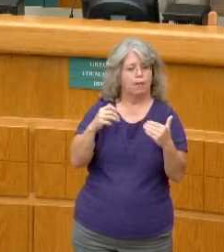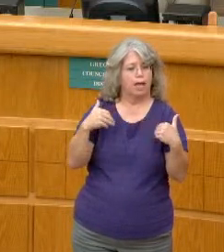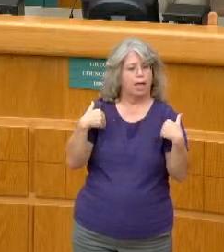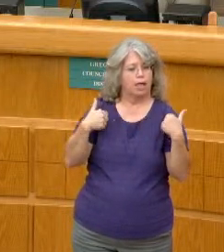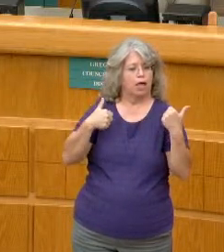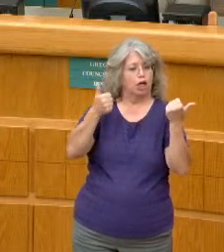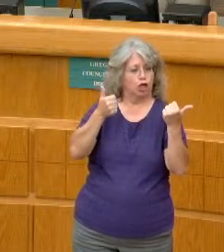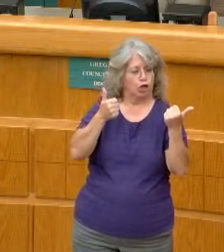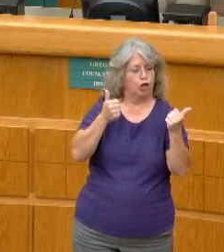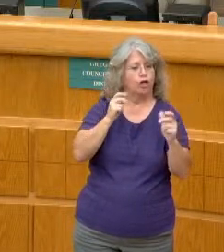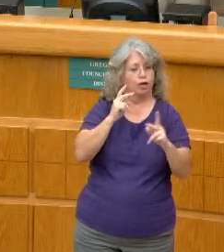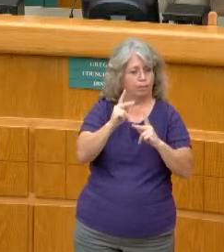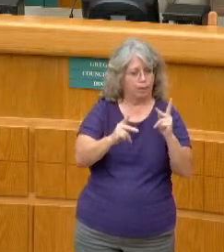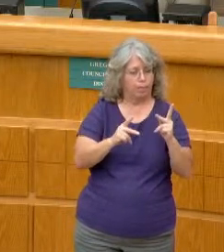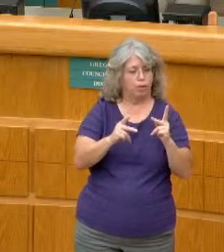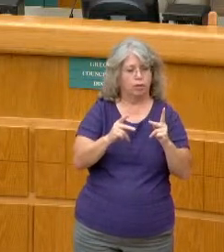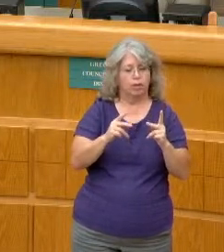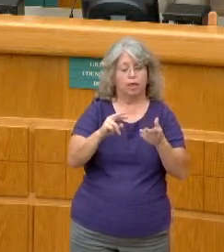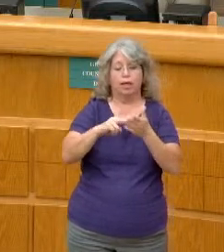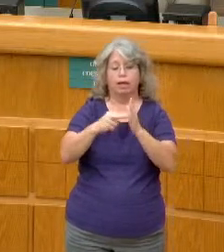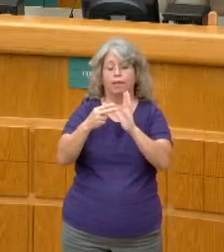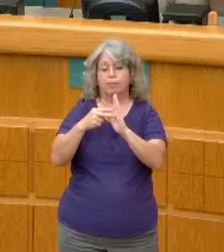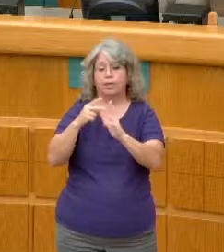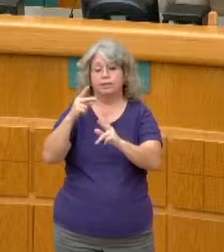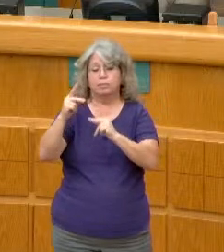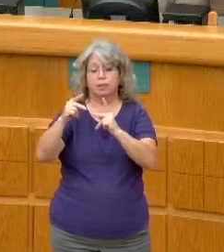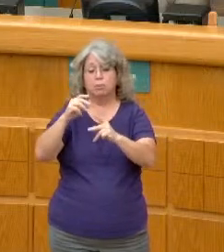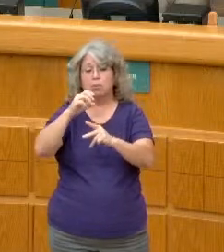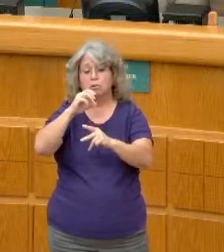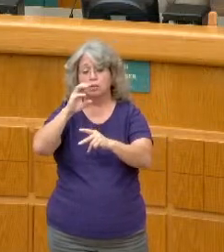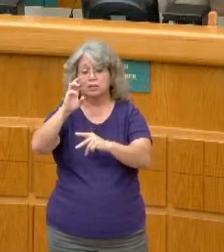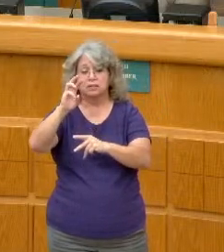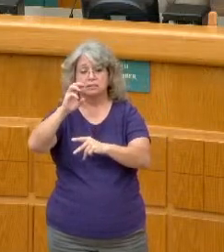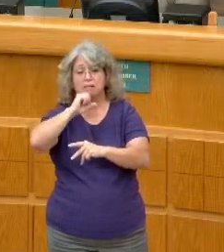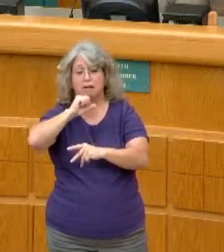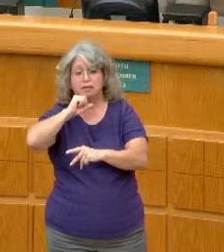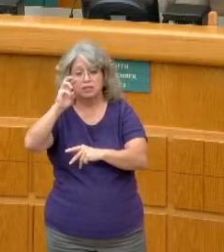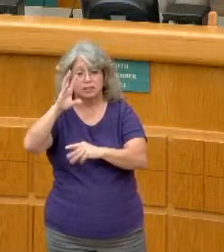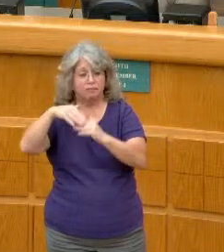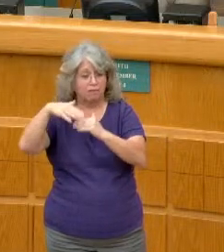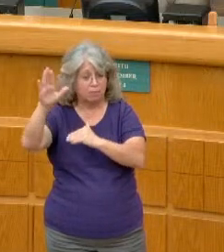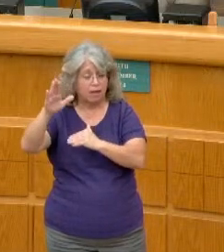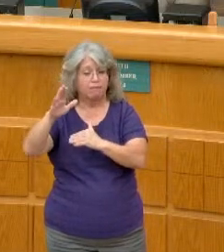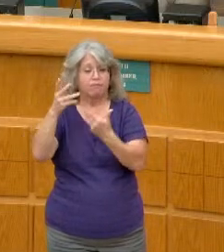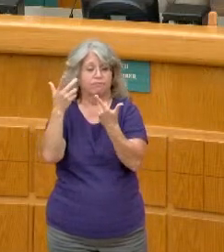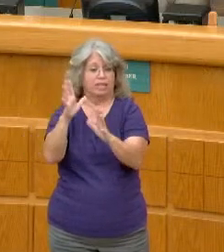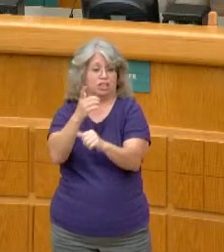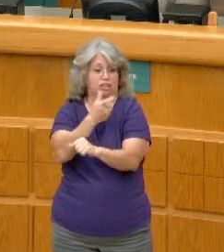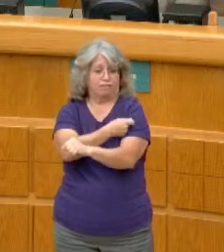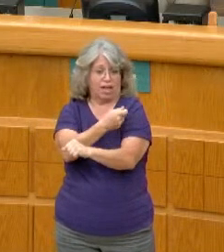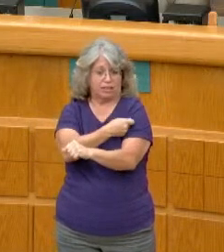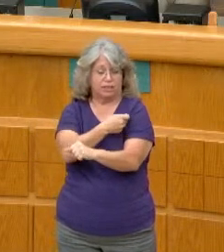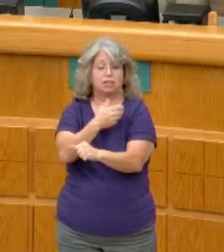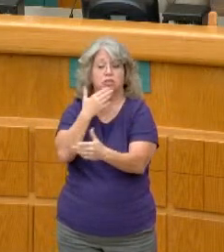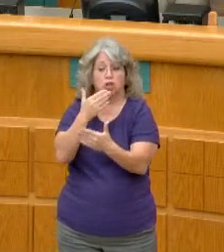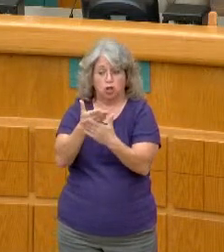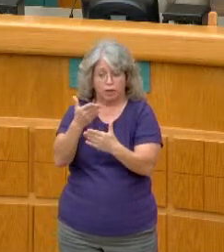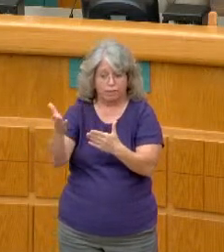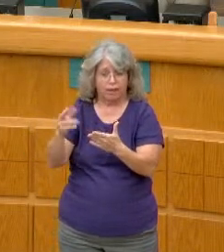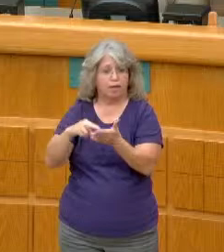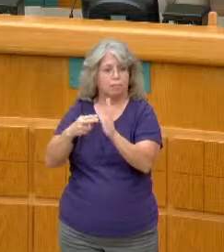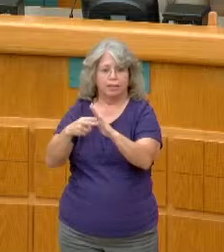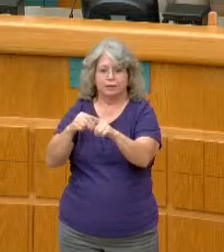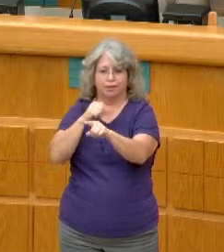younger trend, which tells us that we have a lot older people, 65 years of age and older, that have been vaccinated, which is a good thing, keeping them